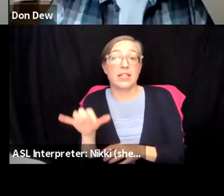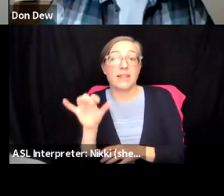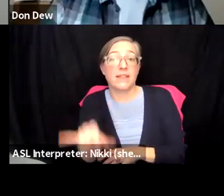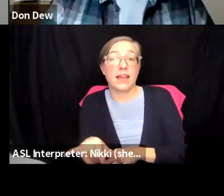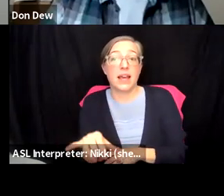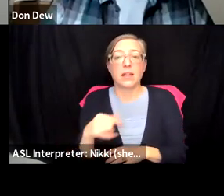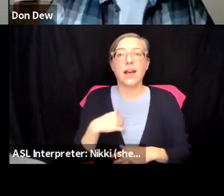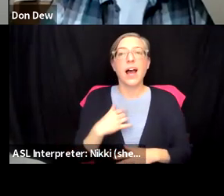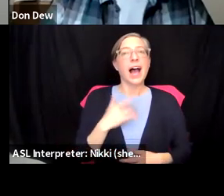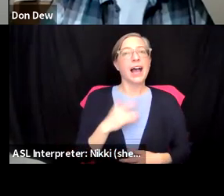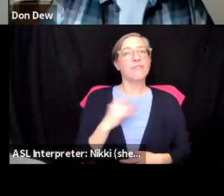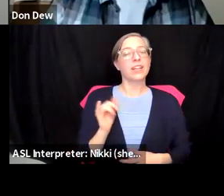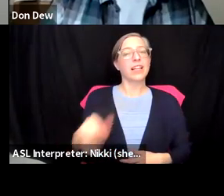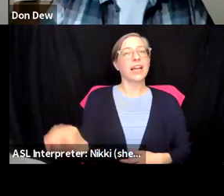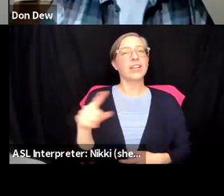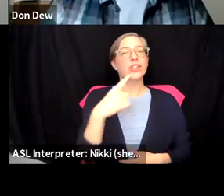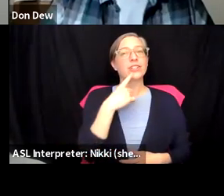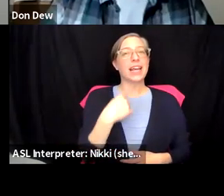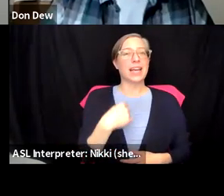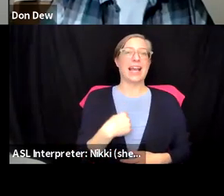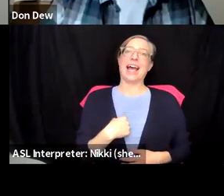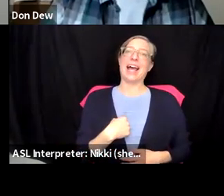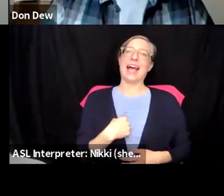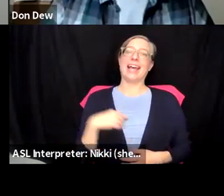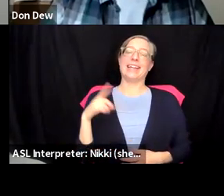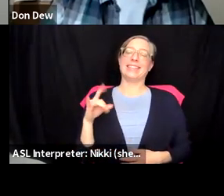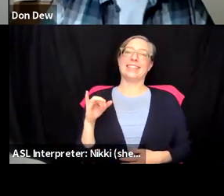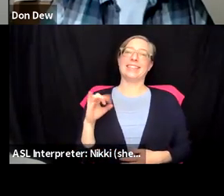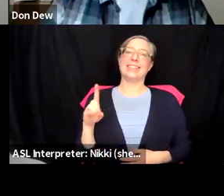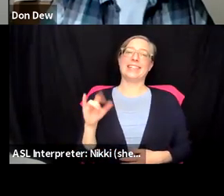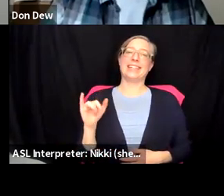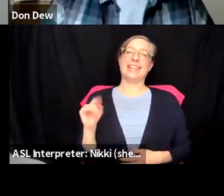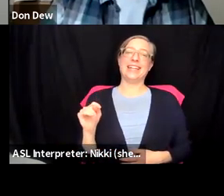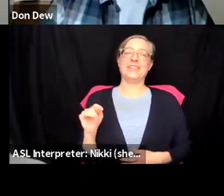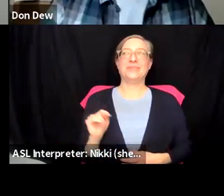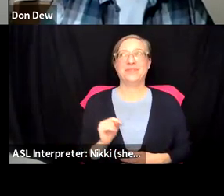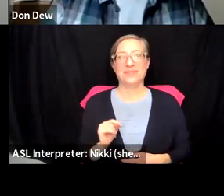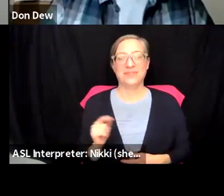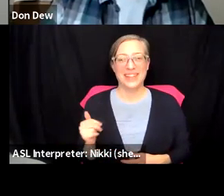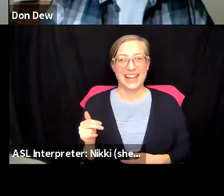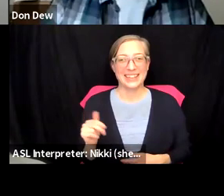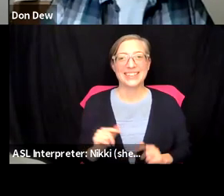it. So let's go ahead and go to Kathy at the League.